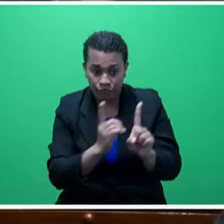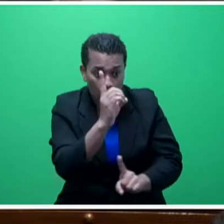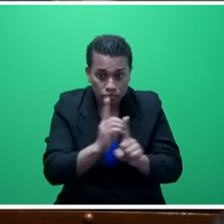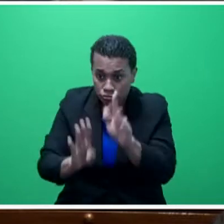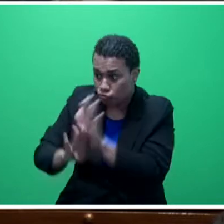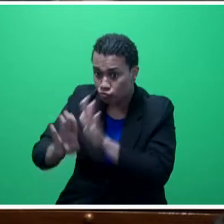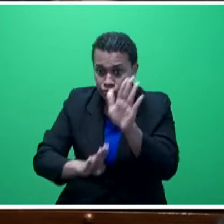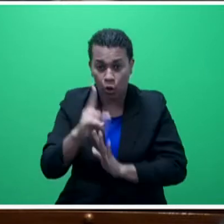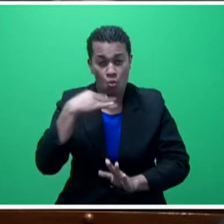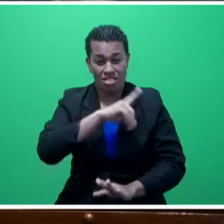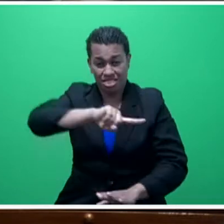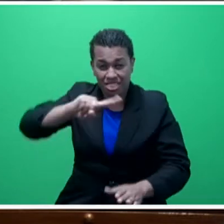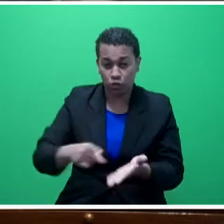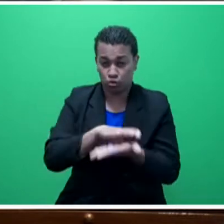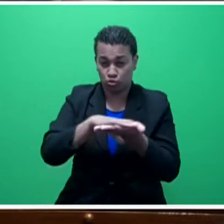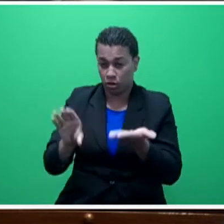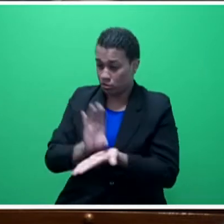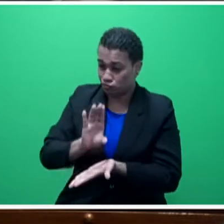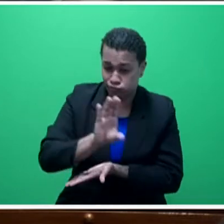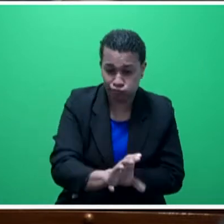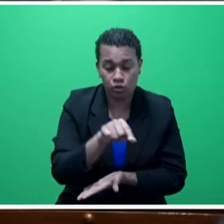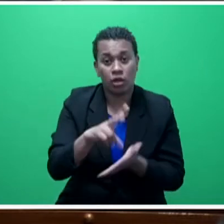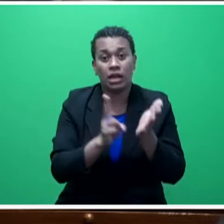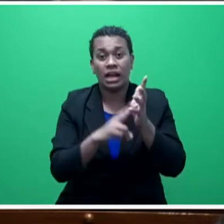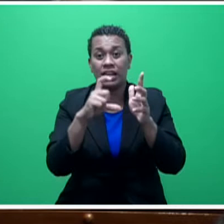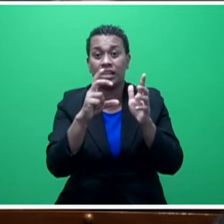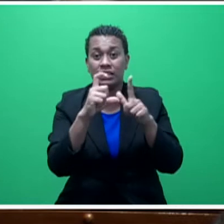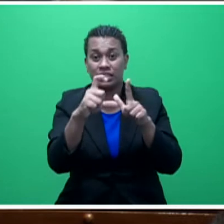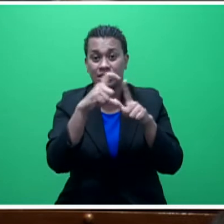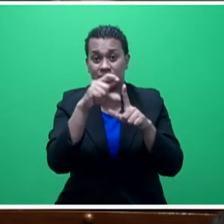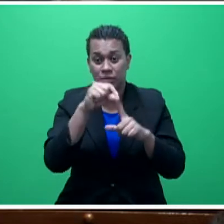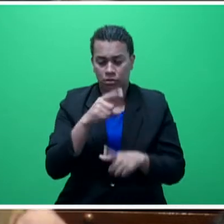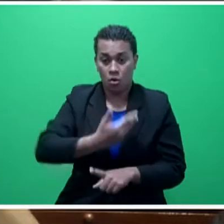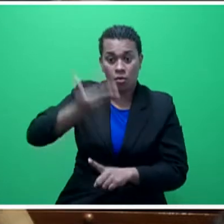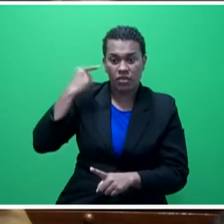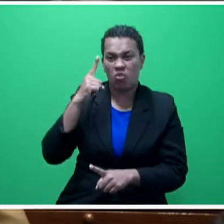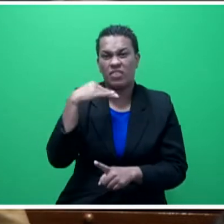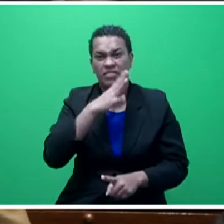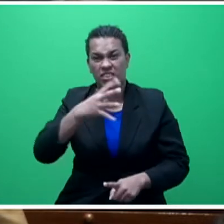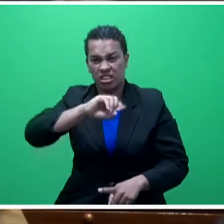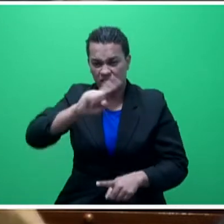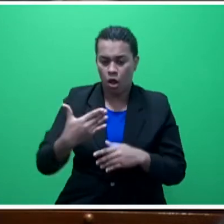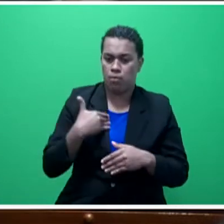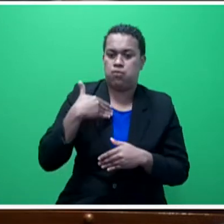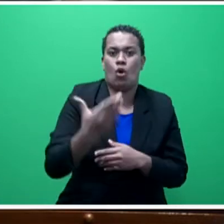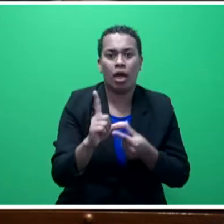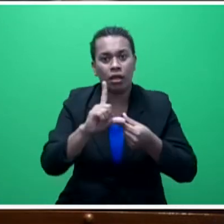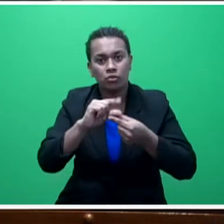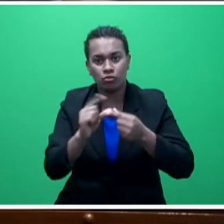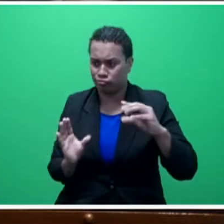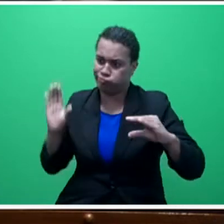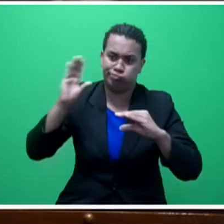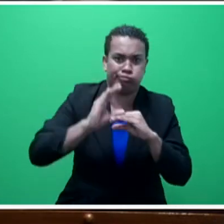to the FNCDP, $150,000 more from the supplementary budget. Mr. Speaker, sir,